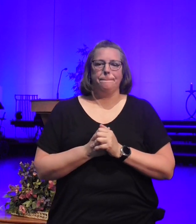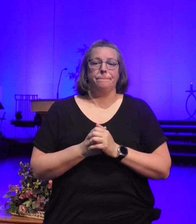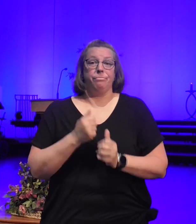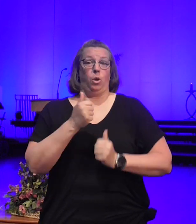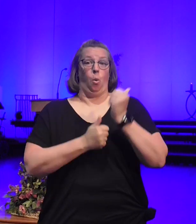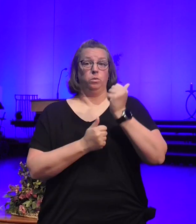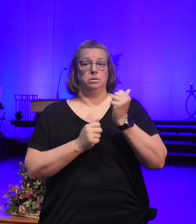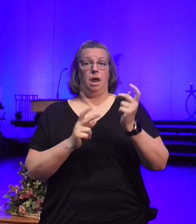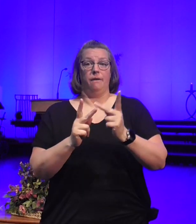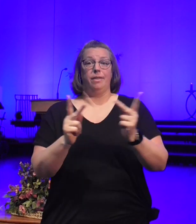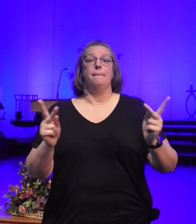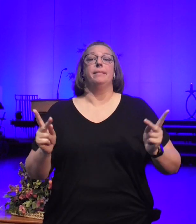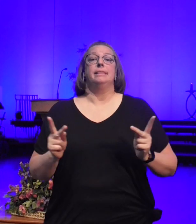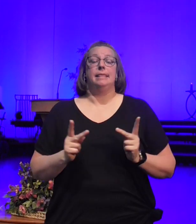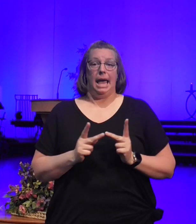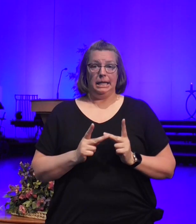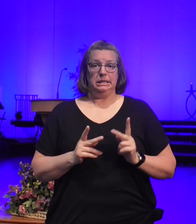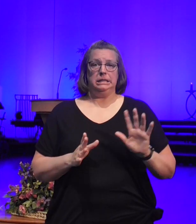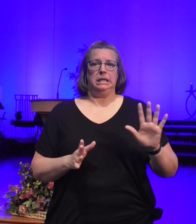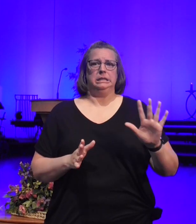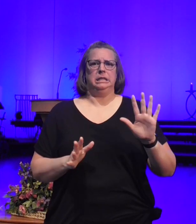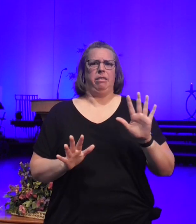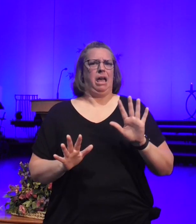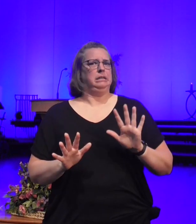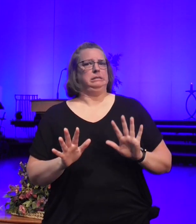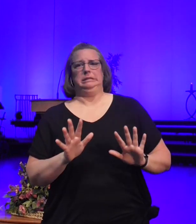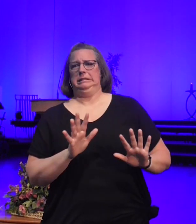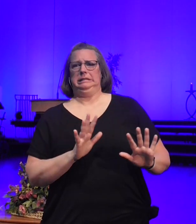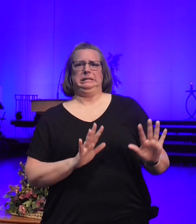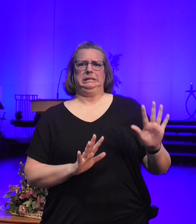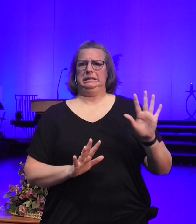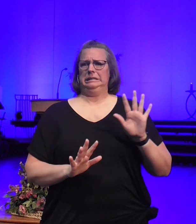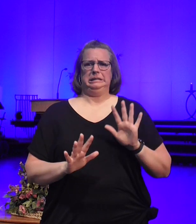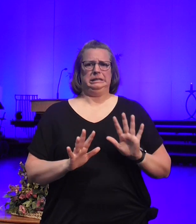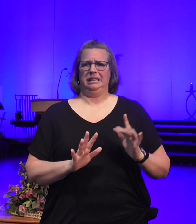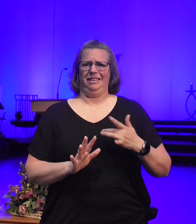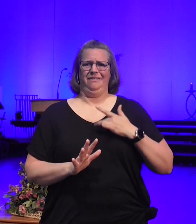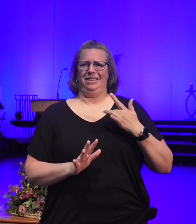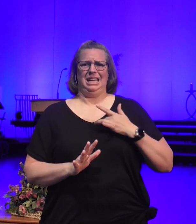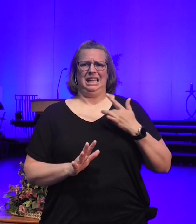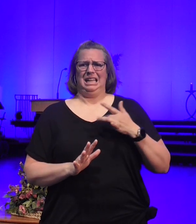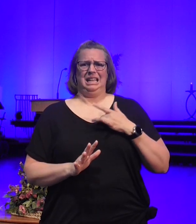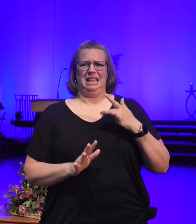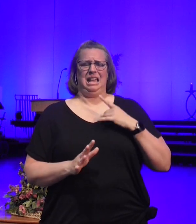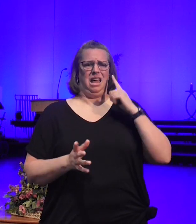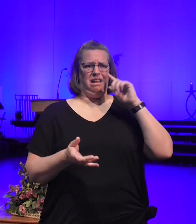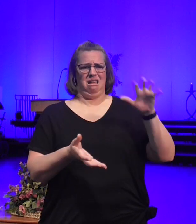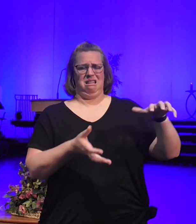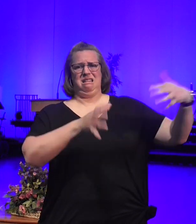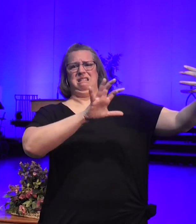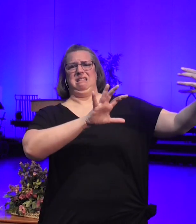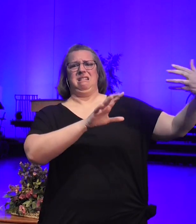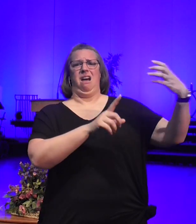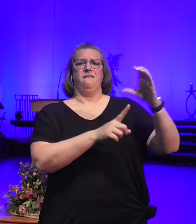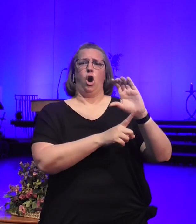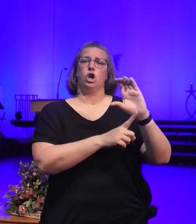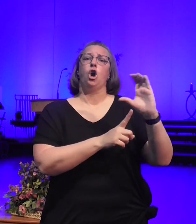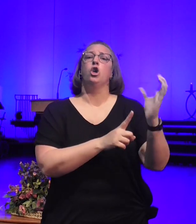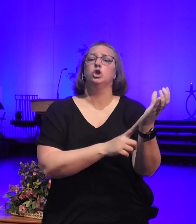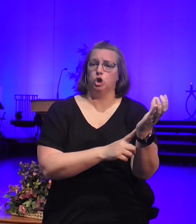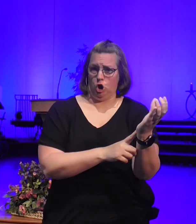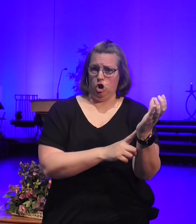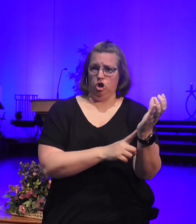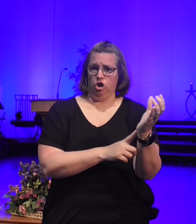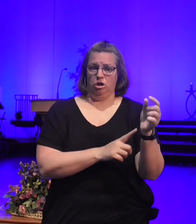of the places where there is dis-ease and disruption in our culture and our world, probably at the core of